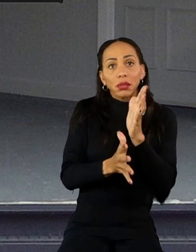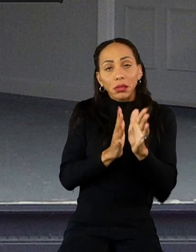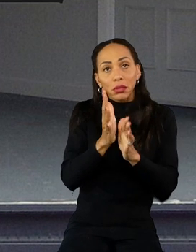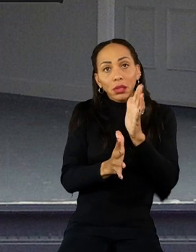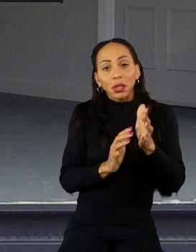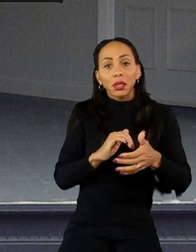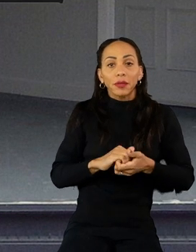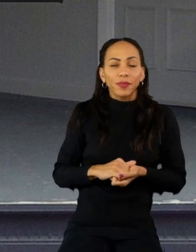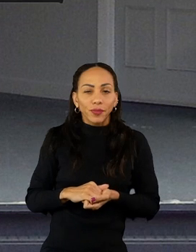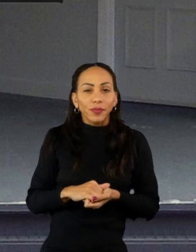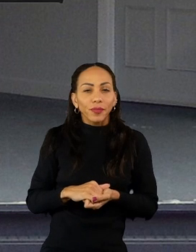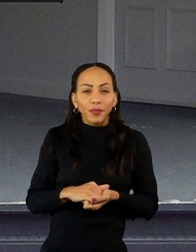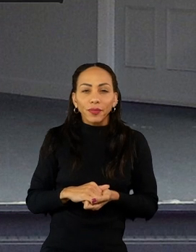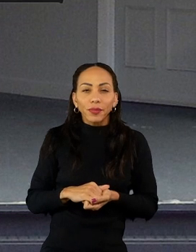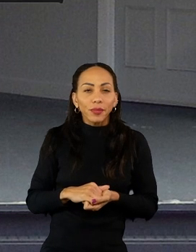in advance.